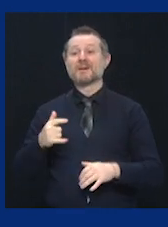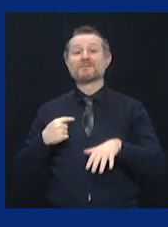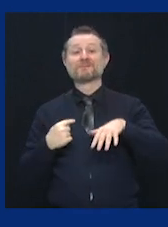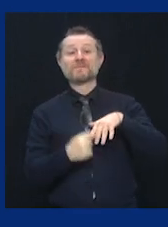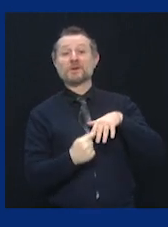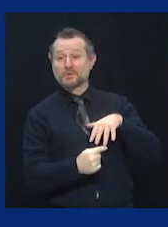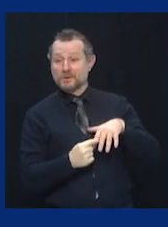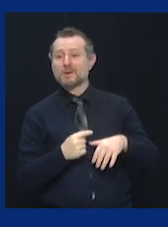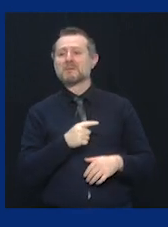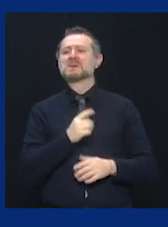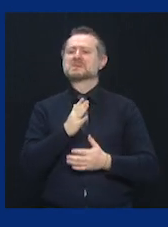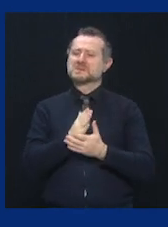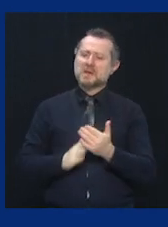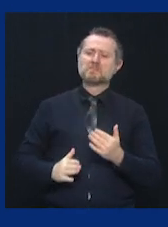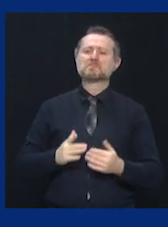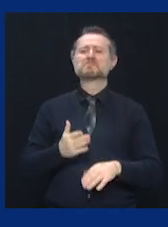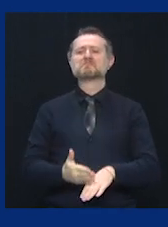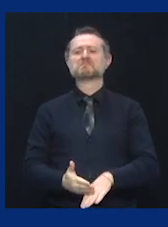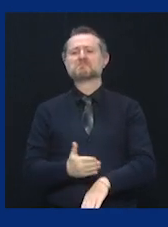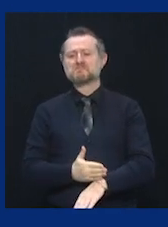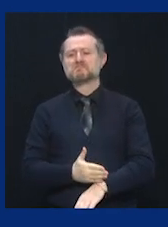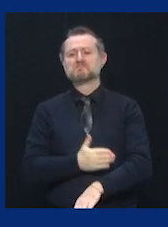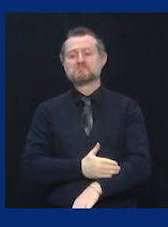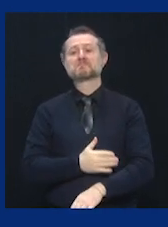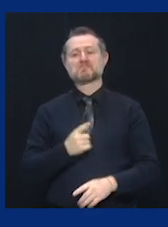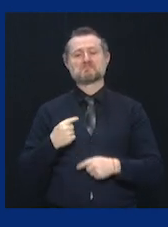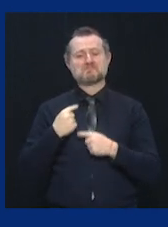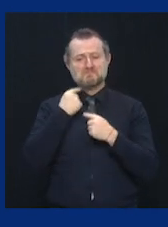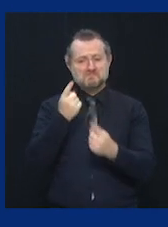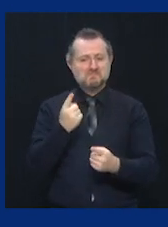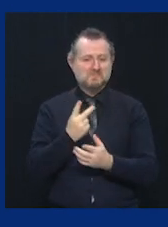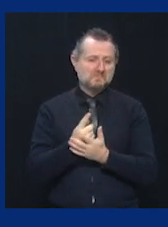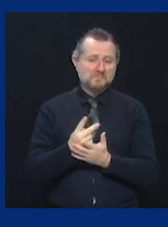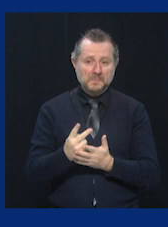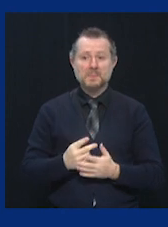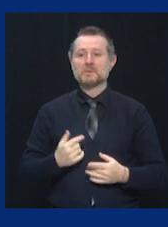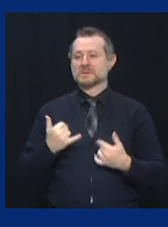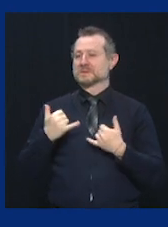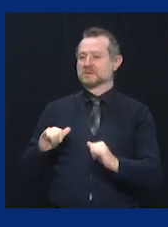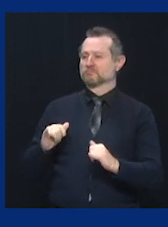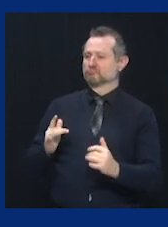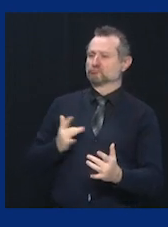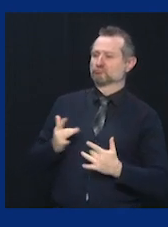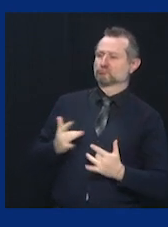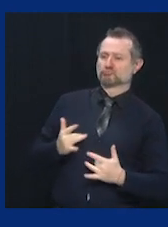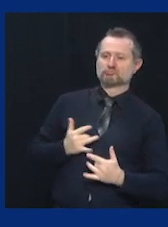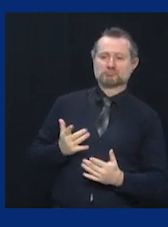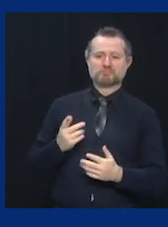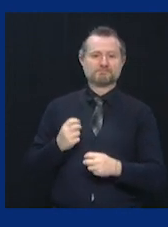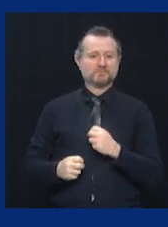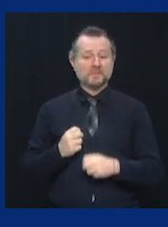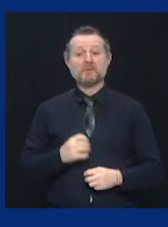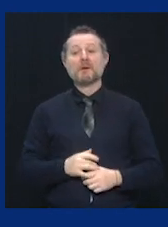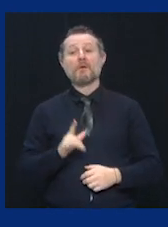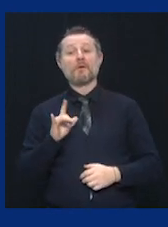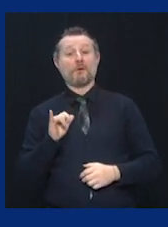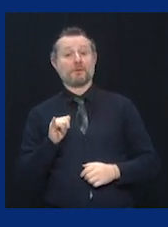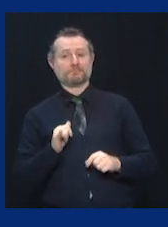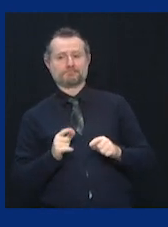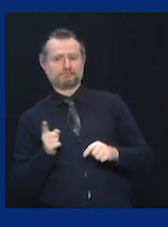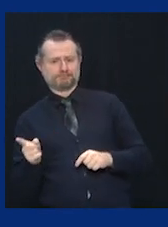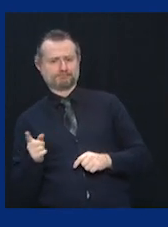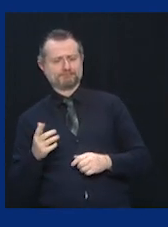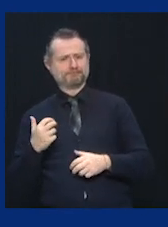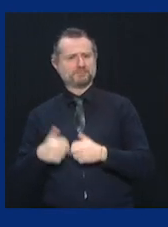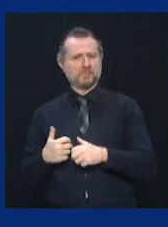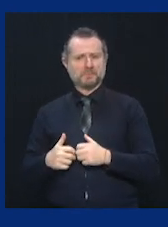some progress over the past couple of weeks, but the Finger Lakes is still an issue for us. Long Island is an issue, and